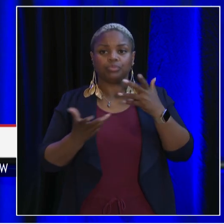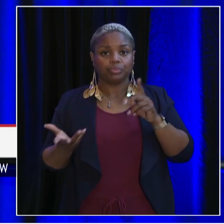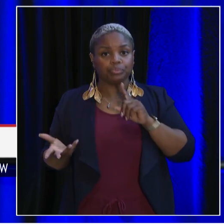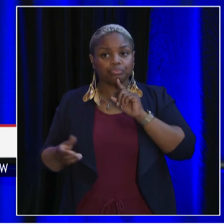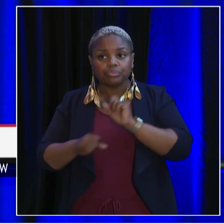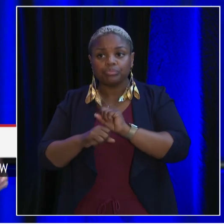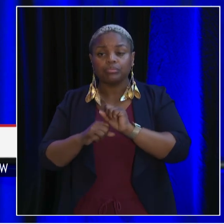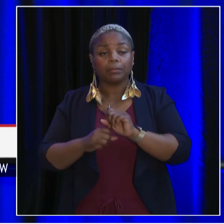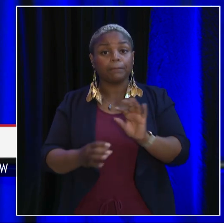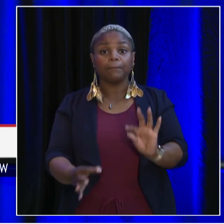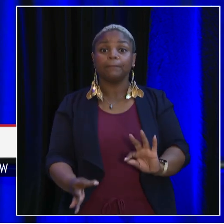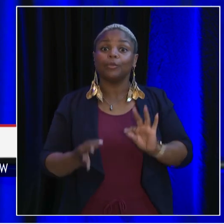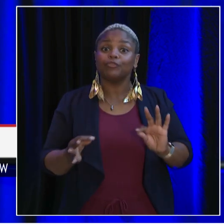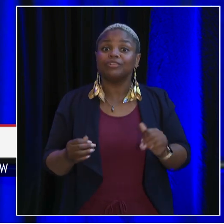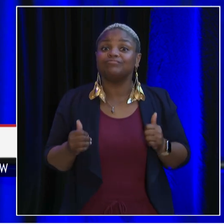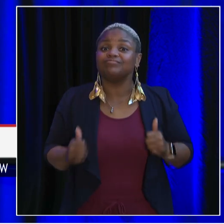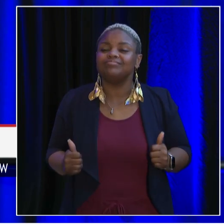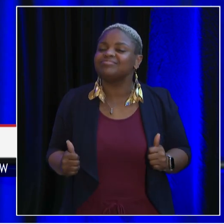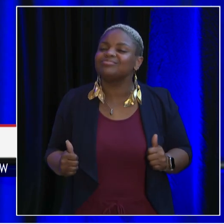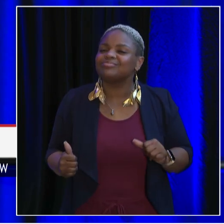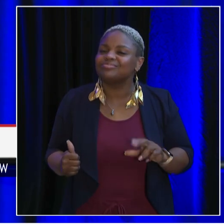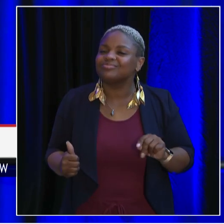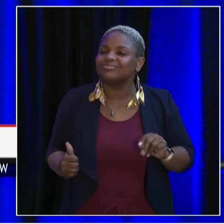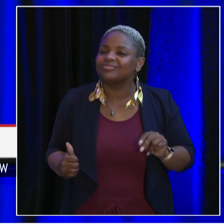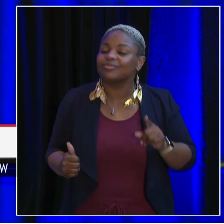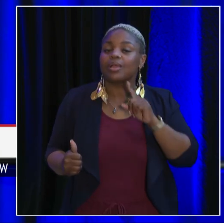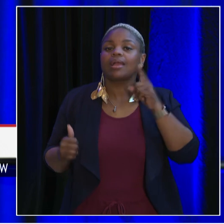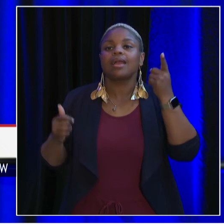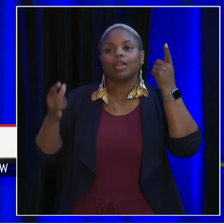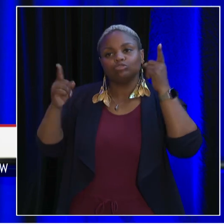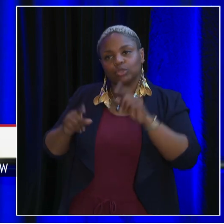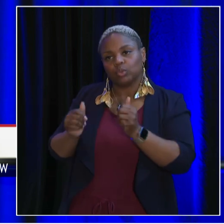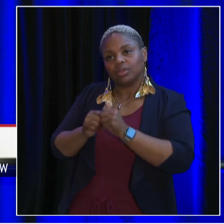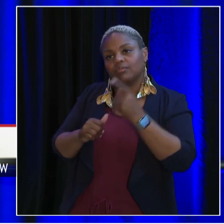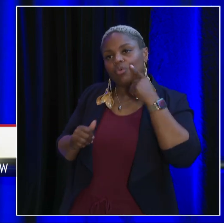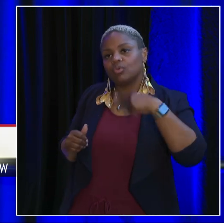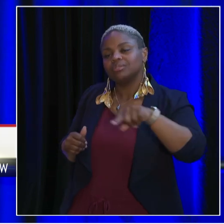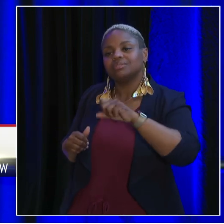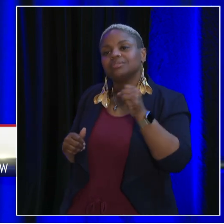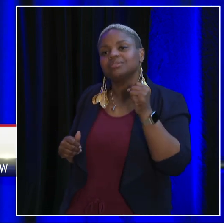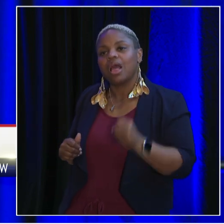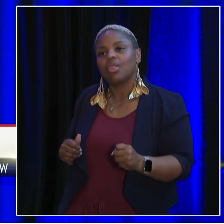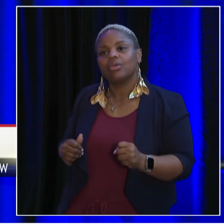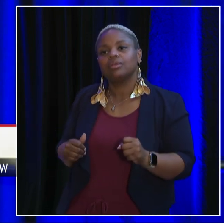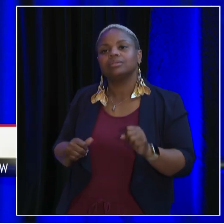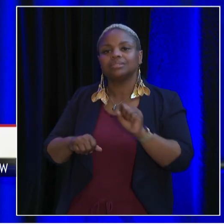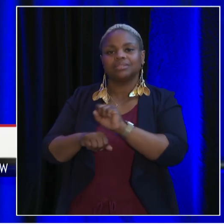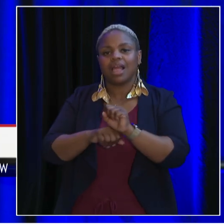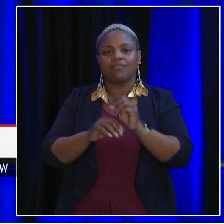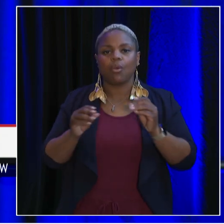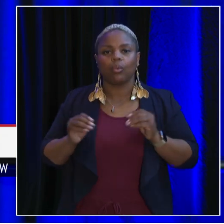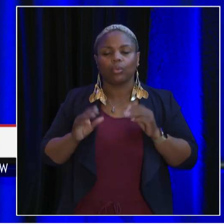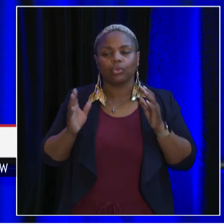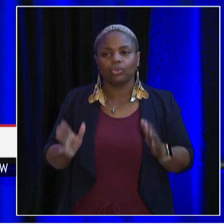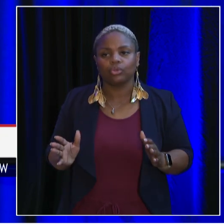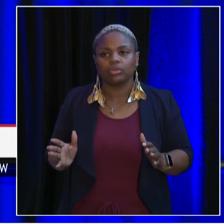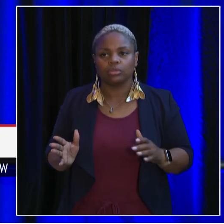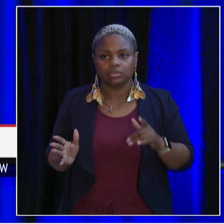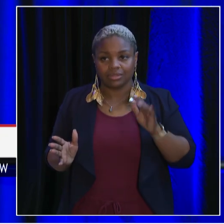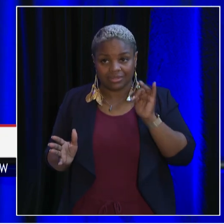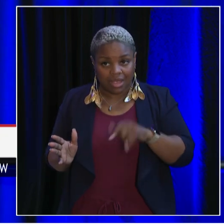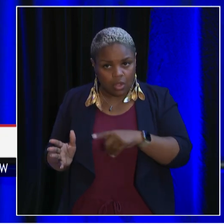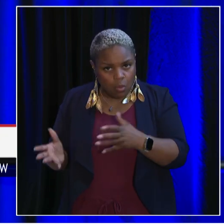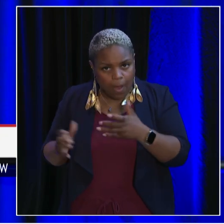Southern enslavers who wanted to take advantage of the Black population's ineligibility to vote and to increase their own